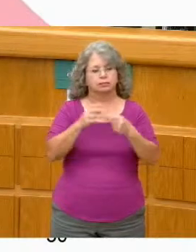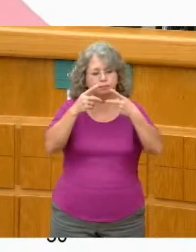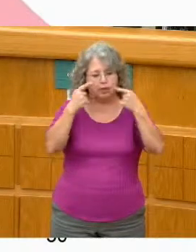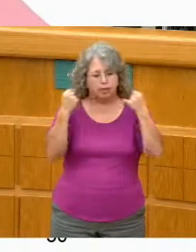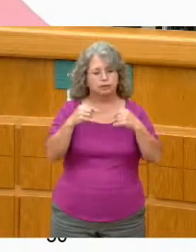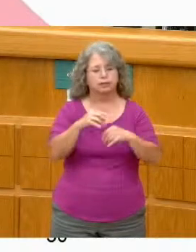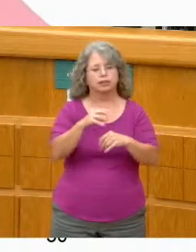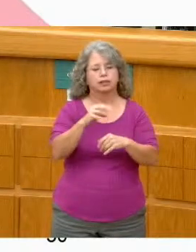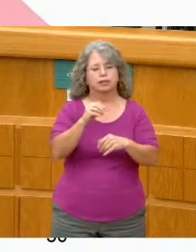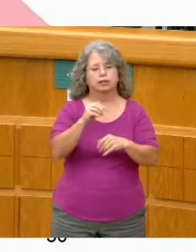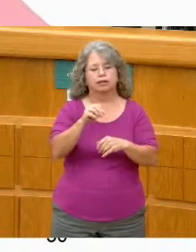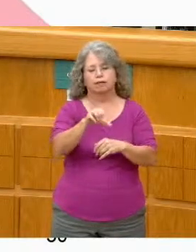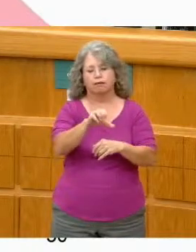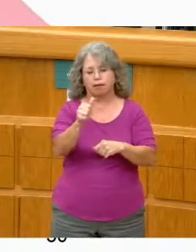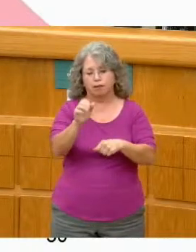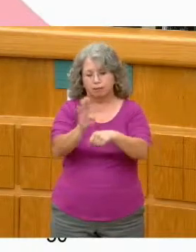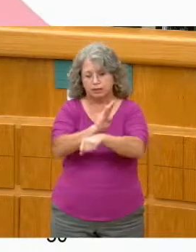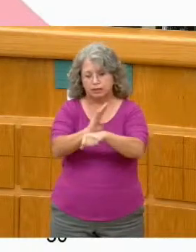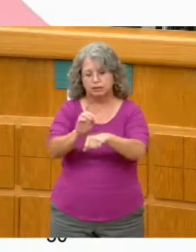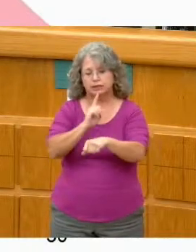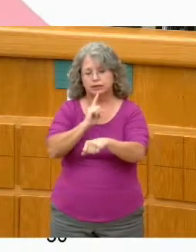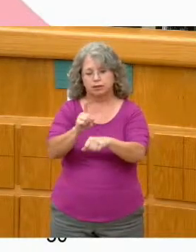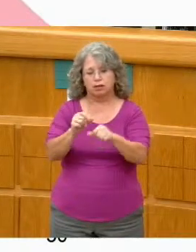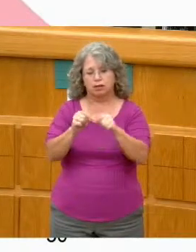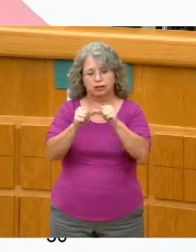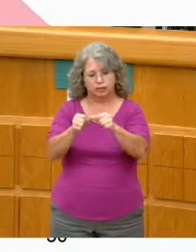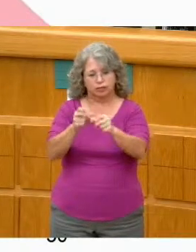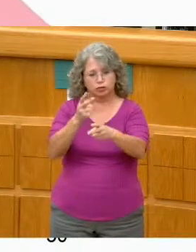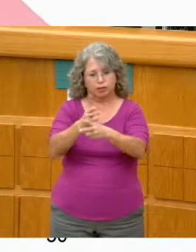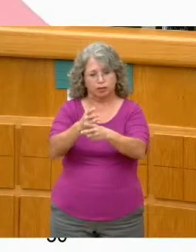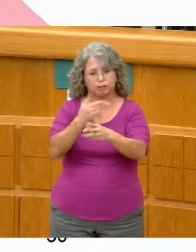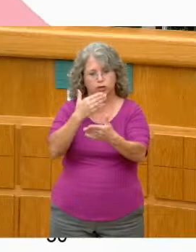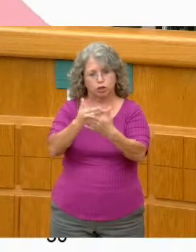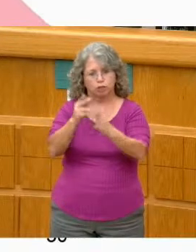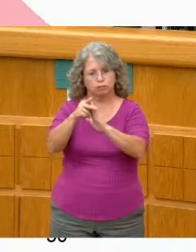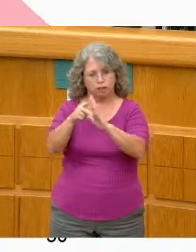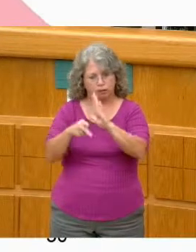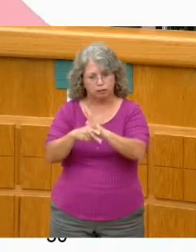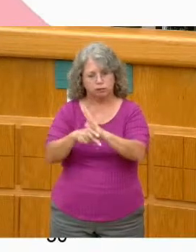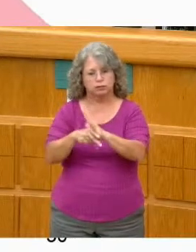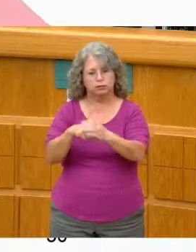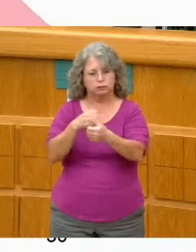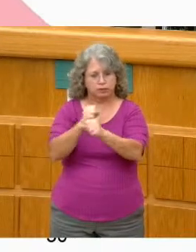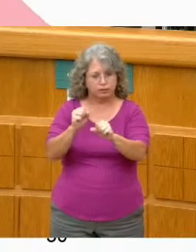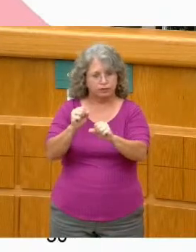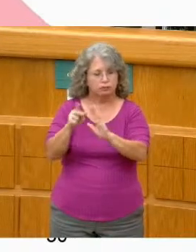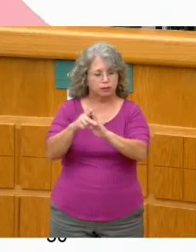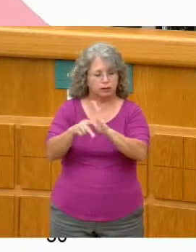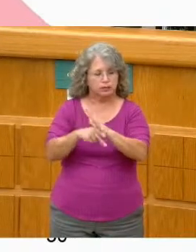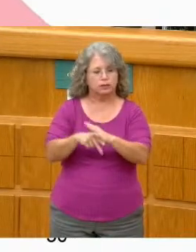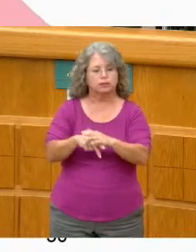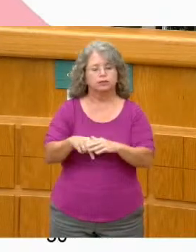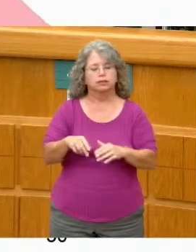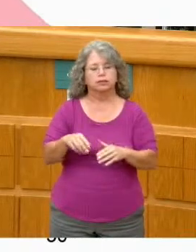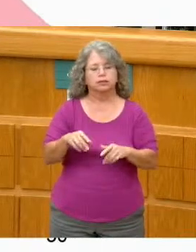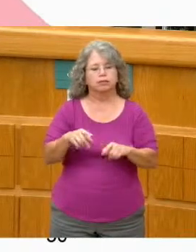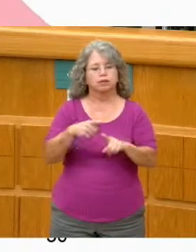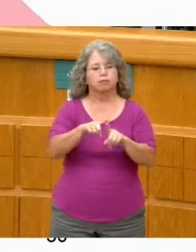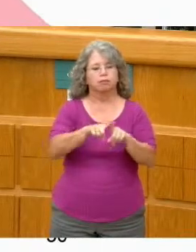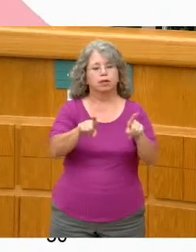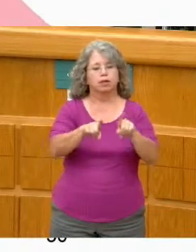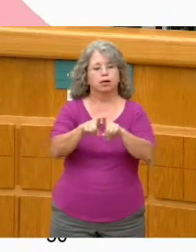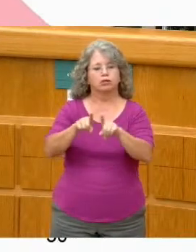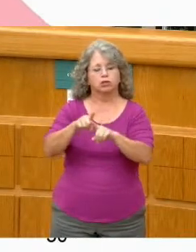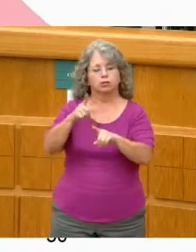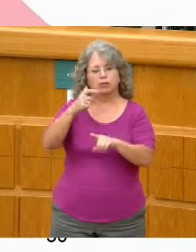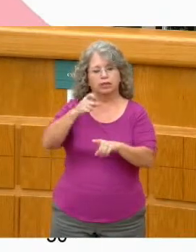part to maintain policies that don't promote the spread of COVID-19, but also having the same regulations